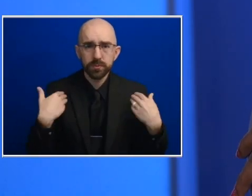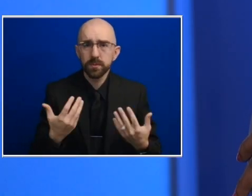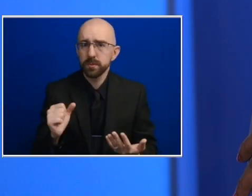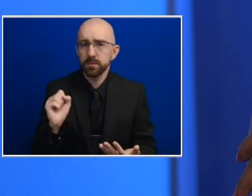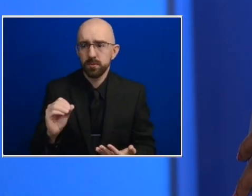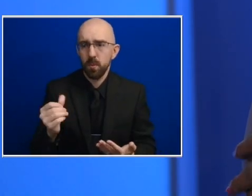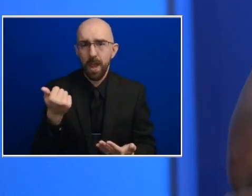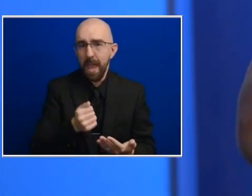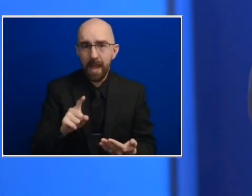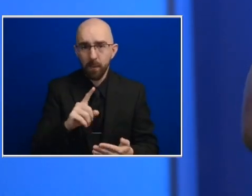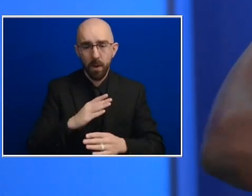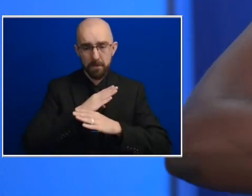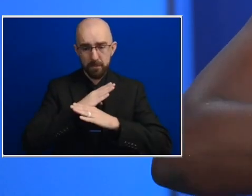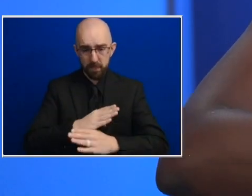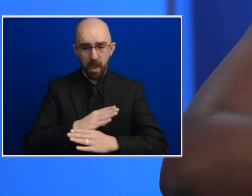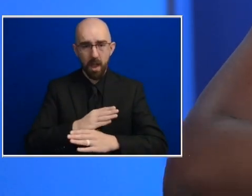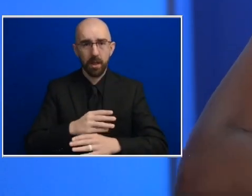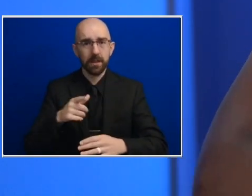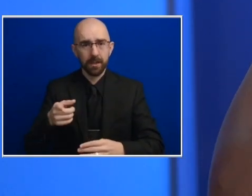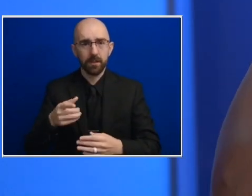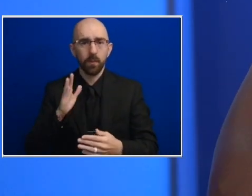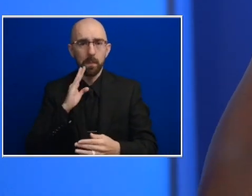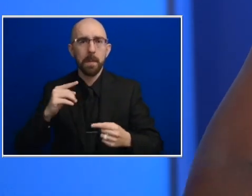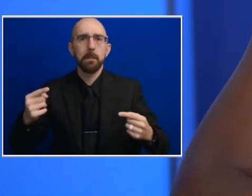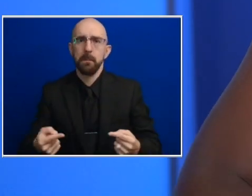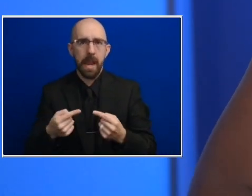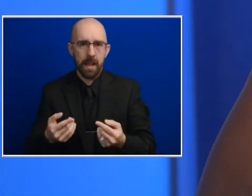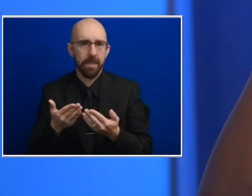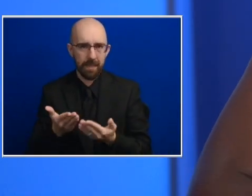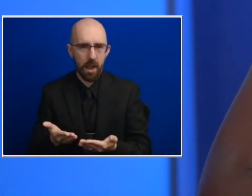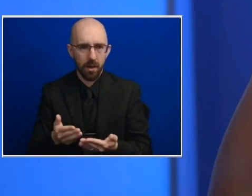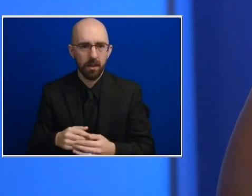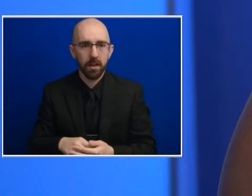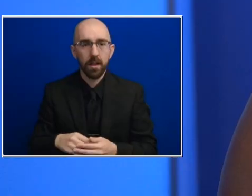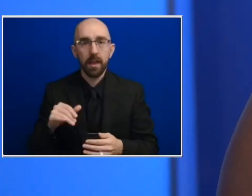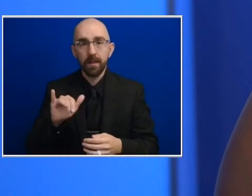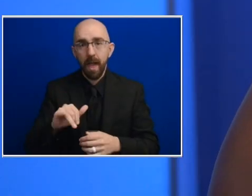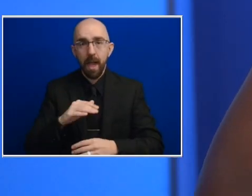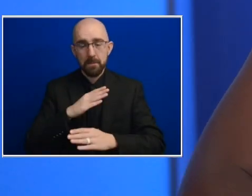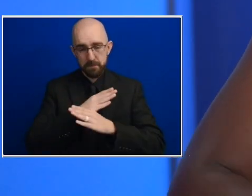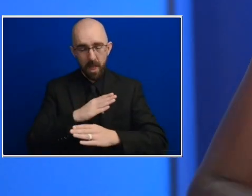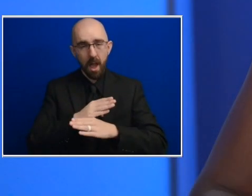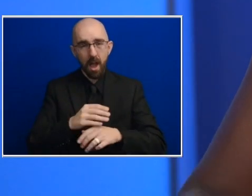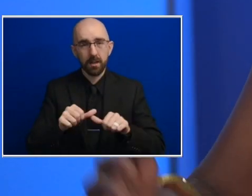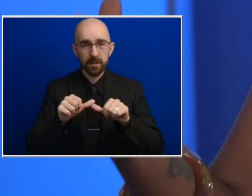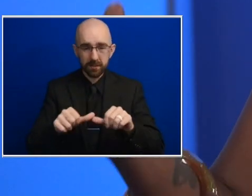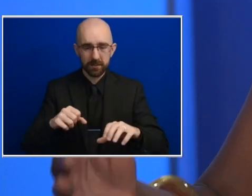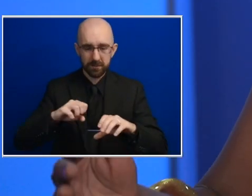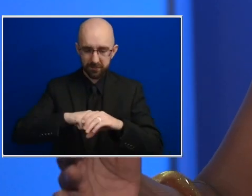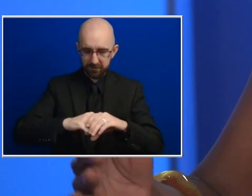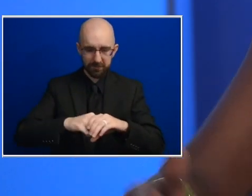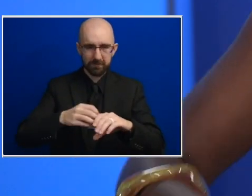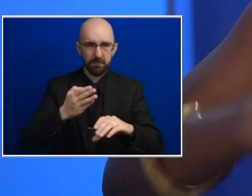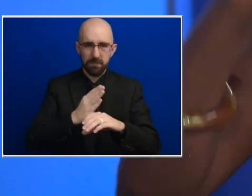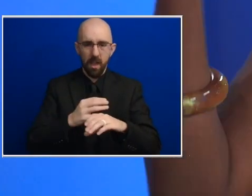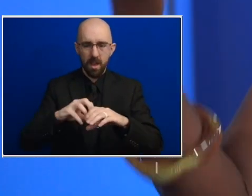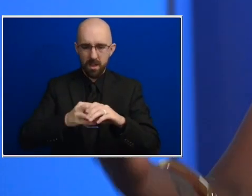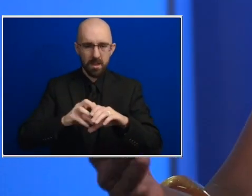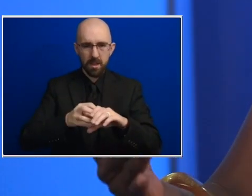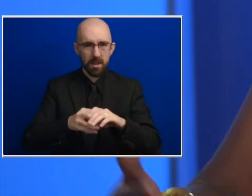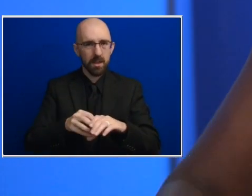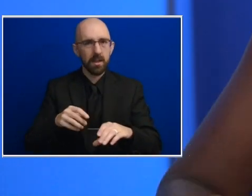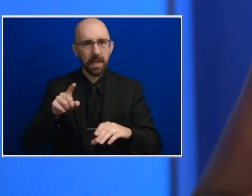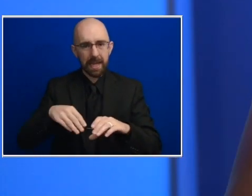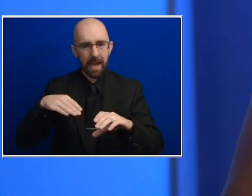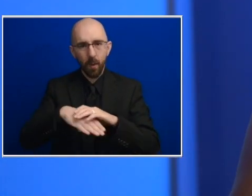there's a blockage, there's subsequent pain. And the longer that blockage lasts, the longer the pain lasts and the